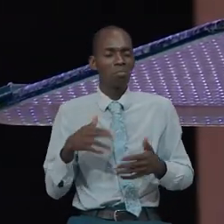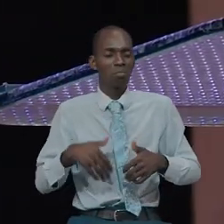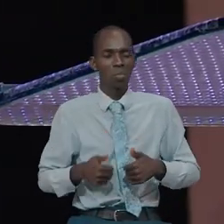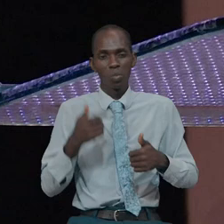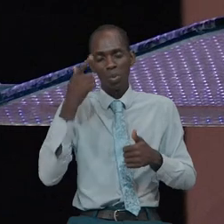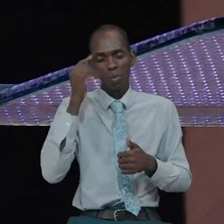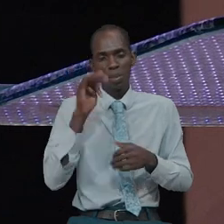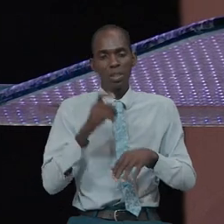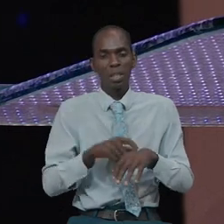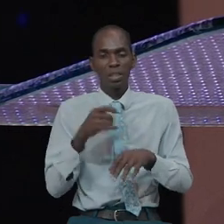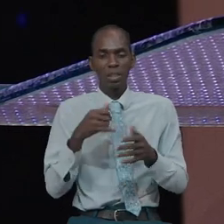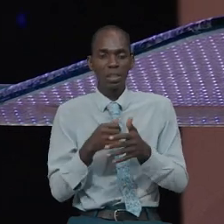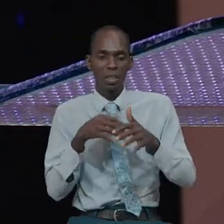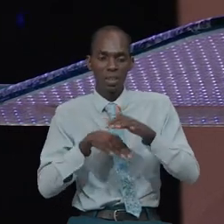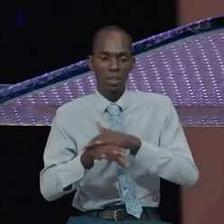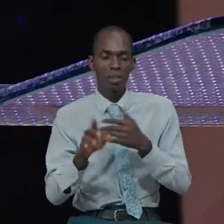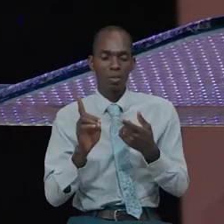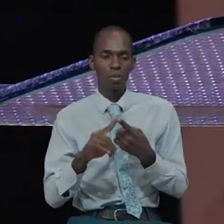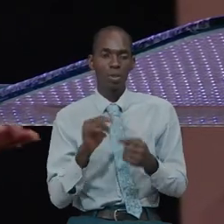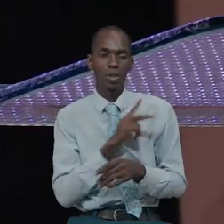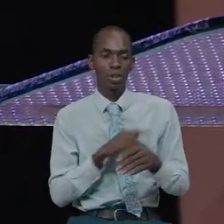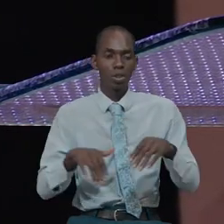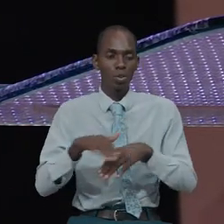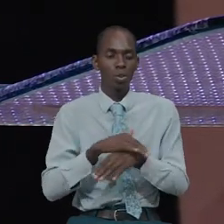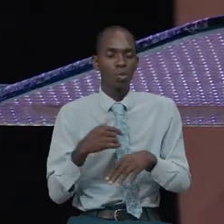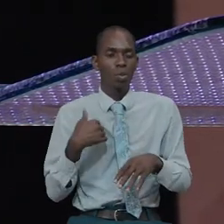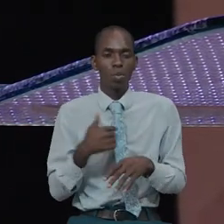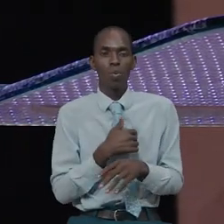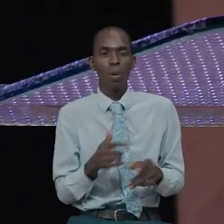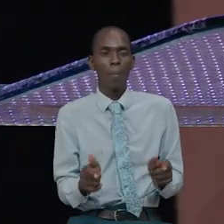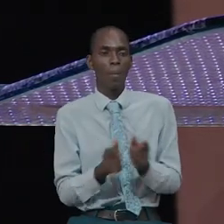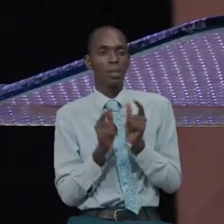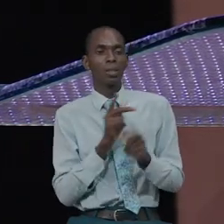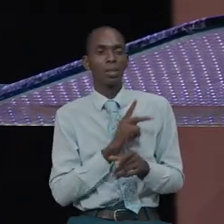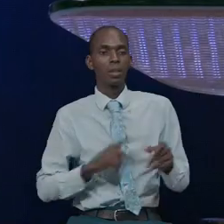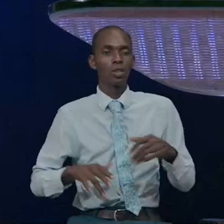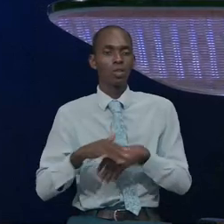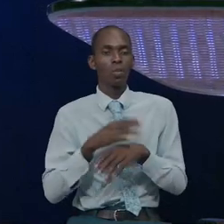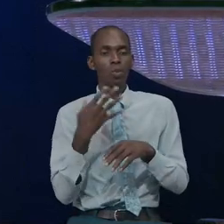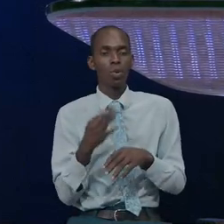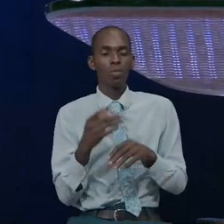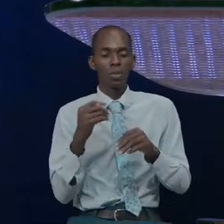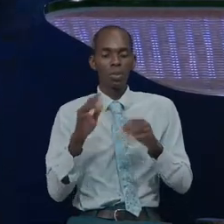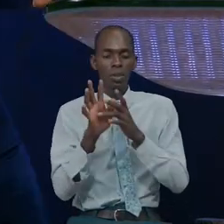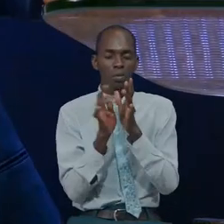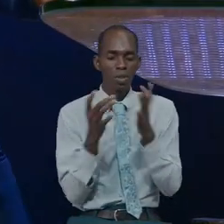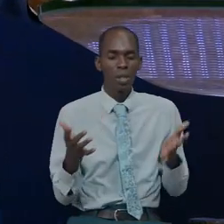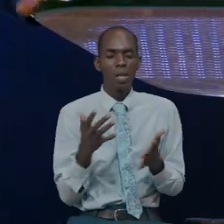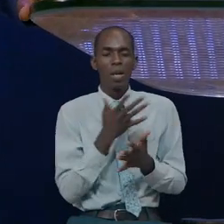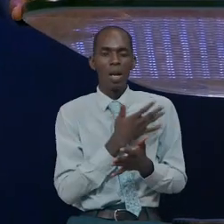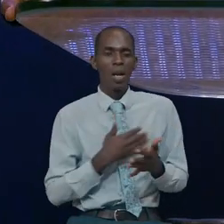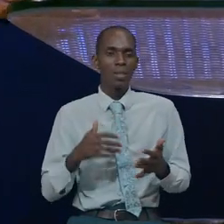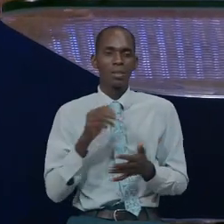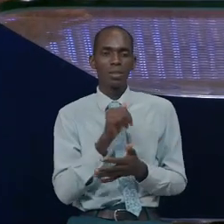the kingdom, we meet the kingdom of the scripture and the kingdom that has a standard. And